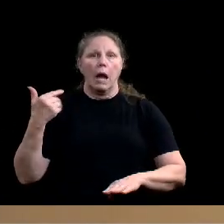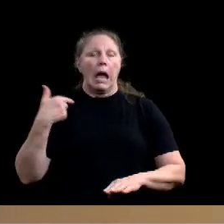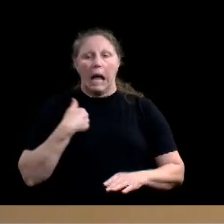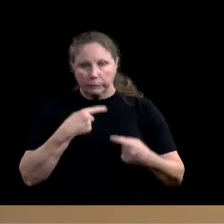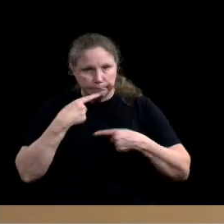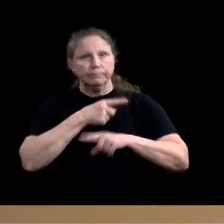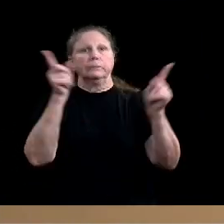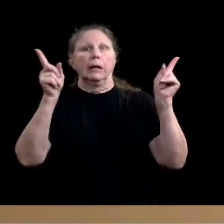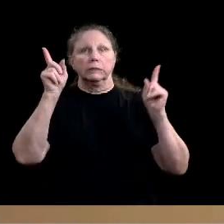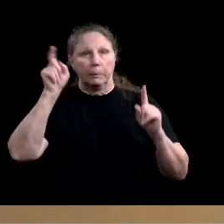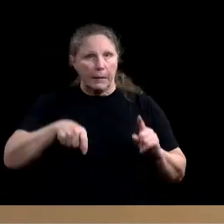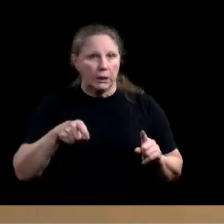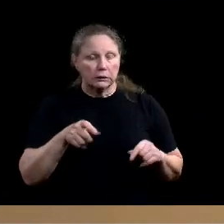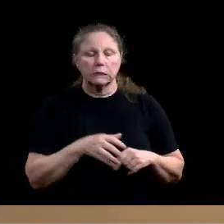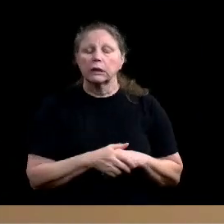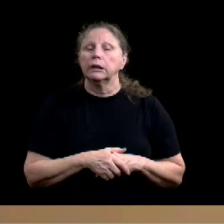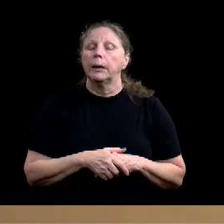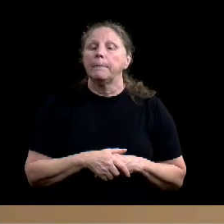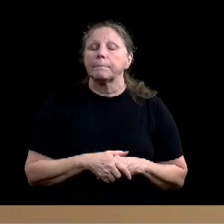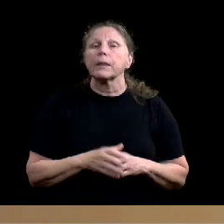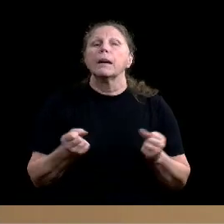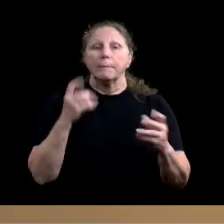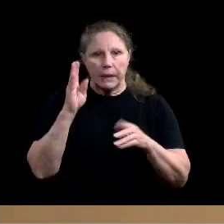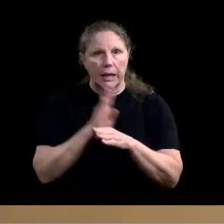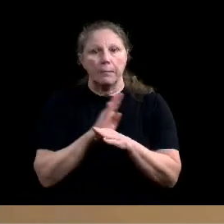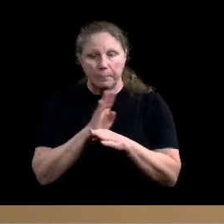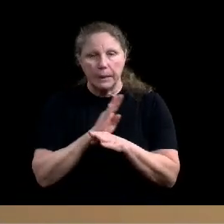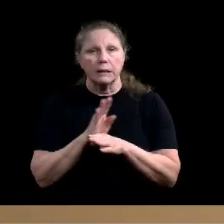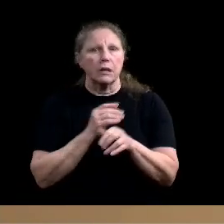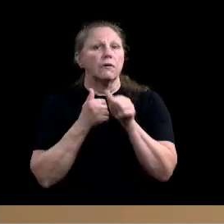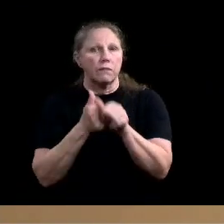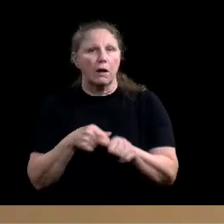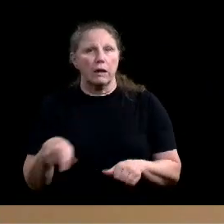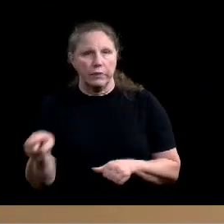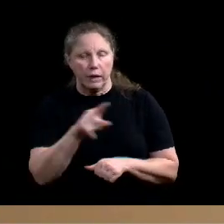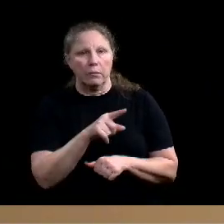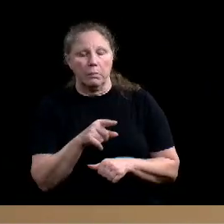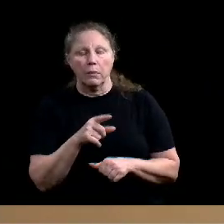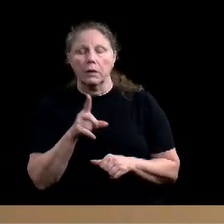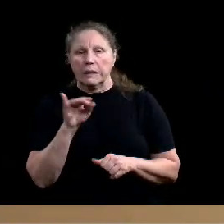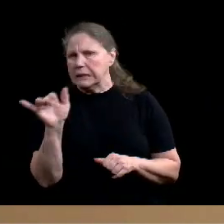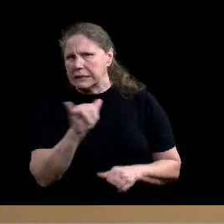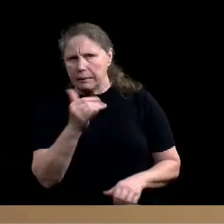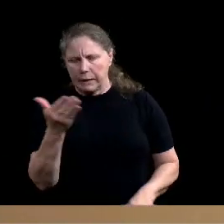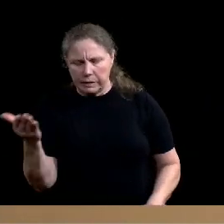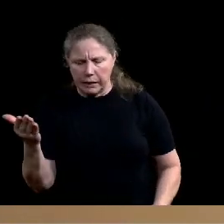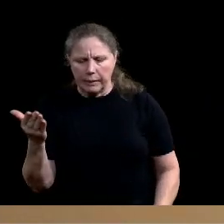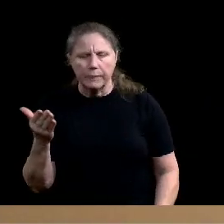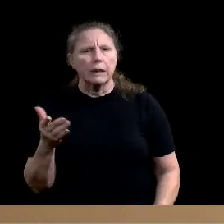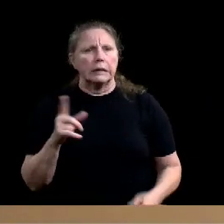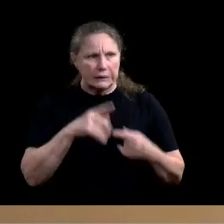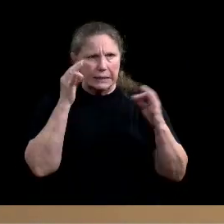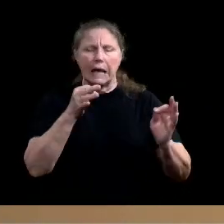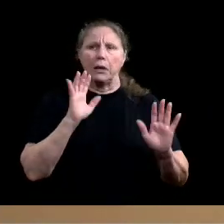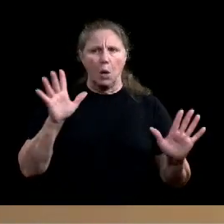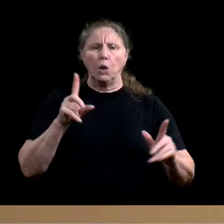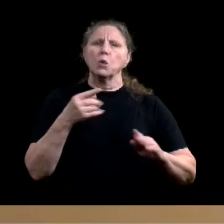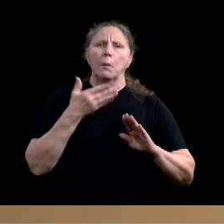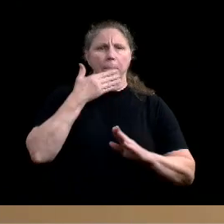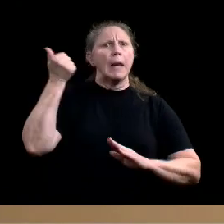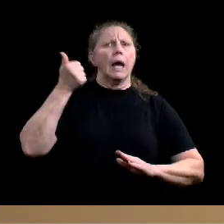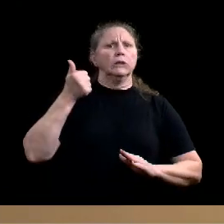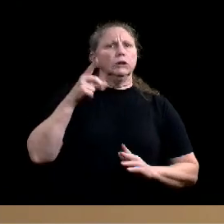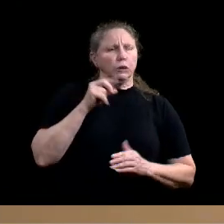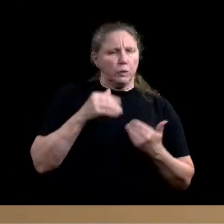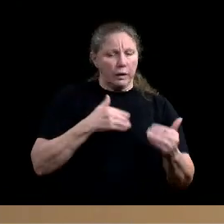that were non-essential type businesses took that proactive measure. And I think that's another reason that we've had good success here